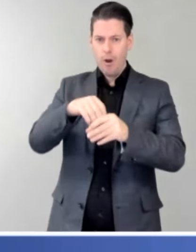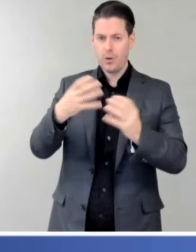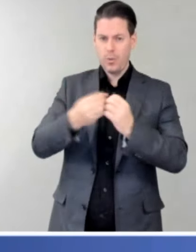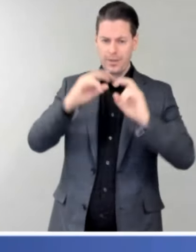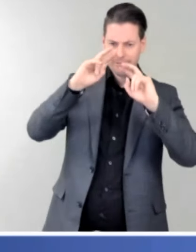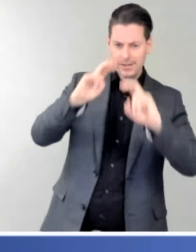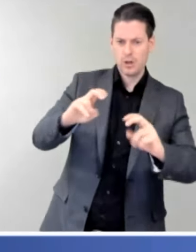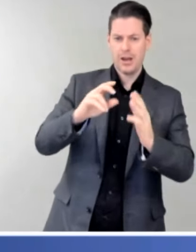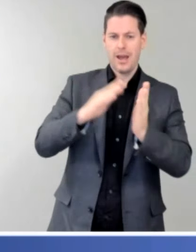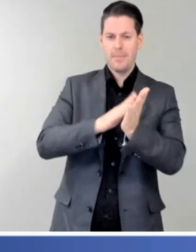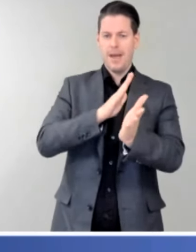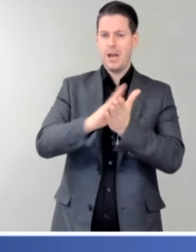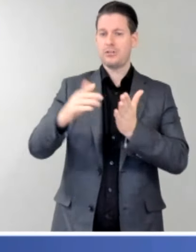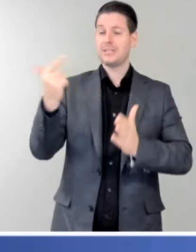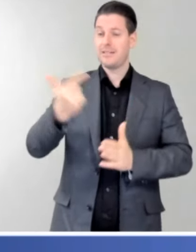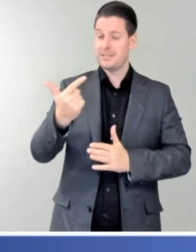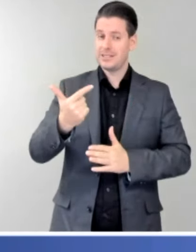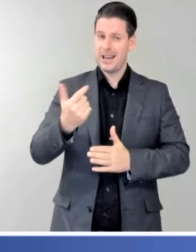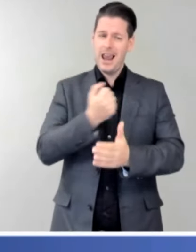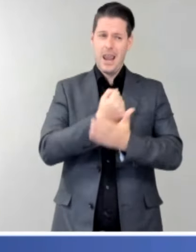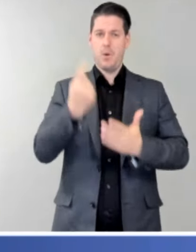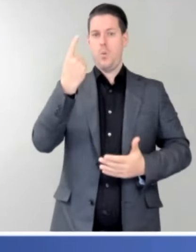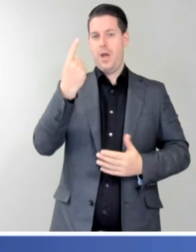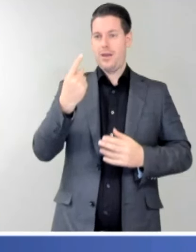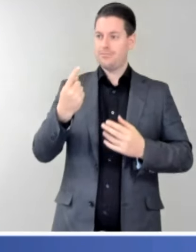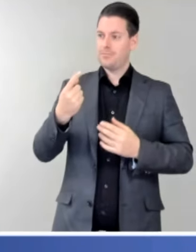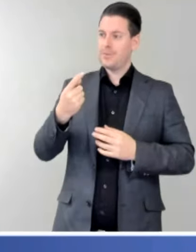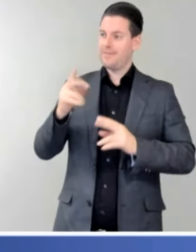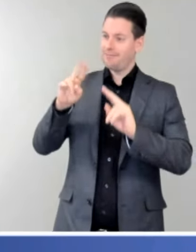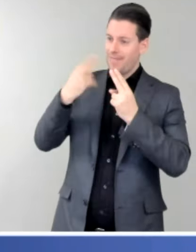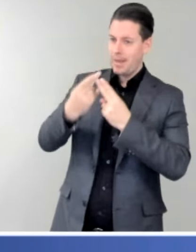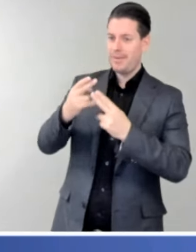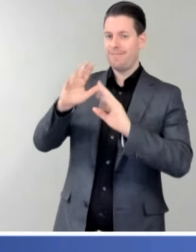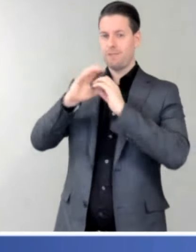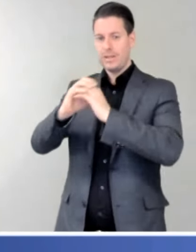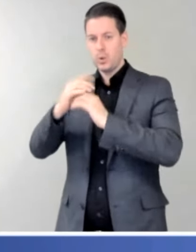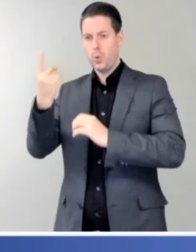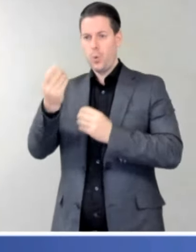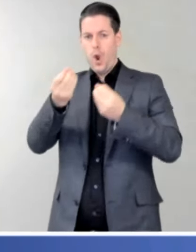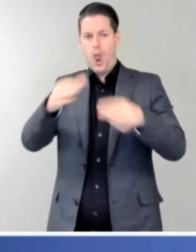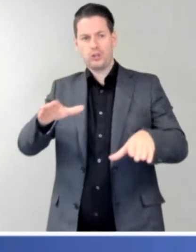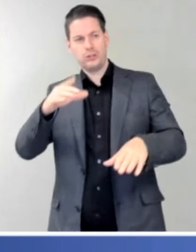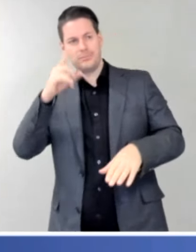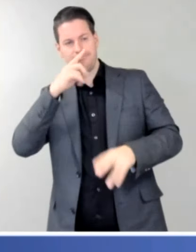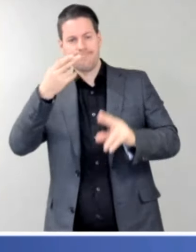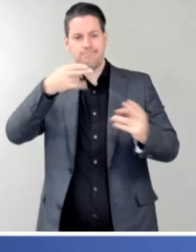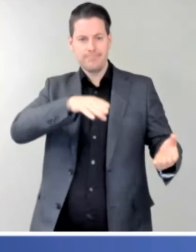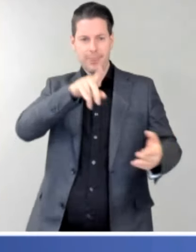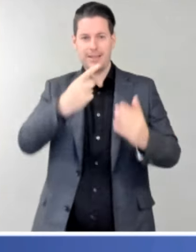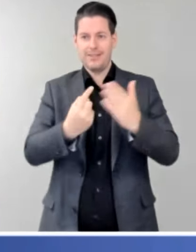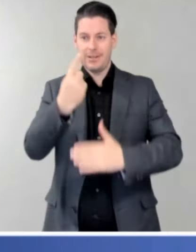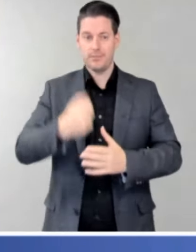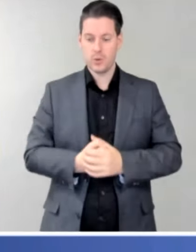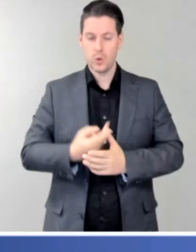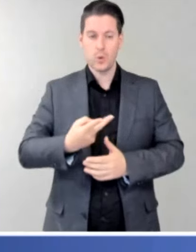families and friends of loved ones lost. 298 lives were